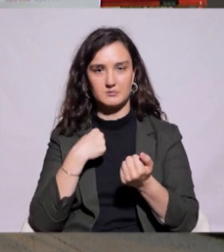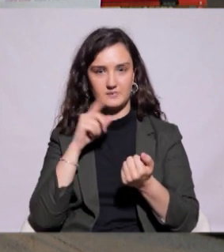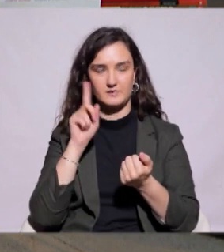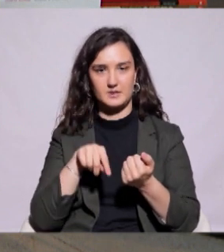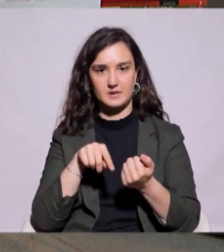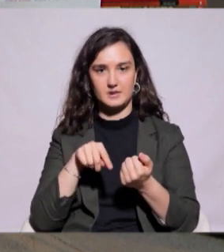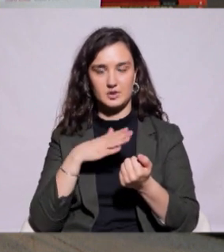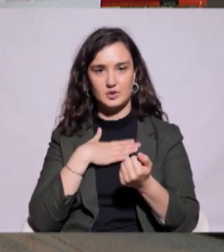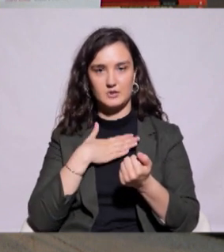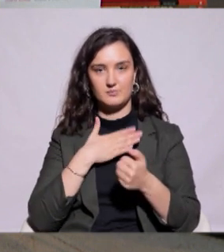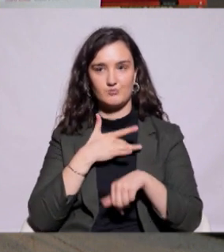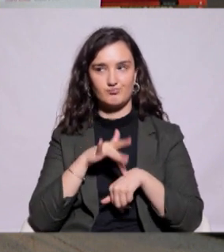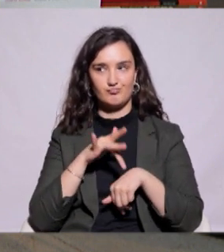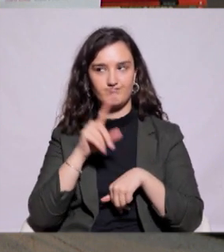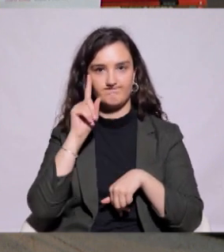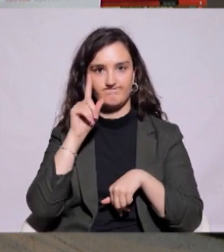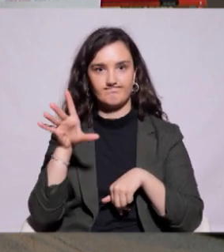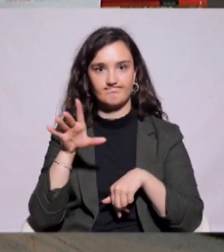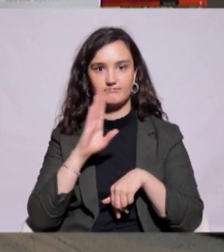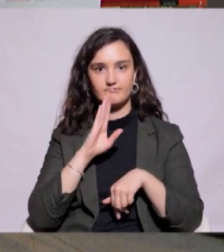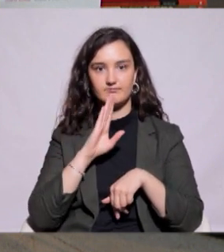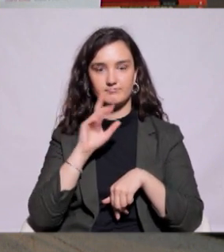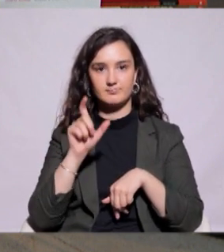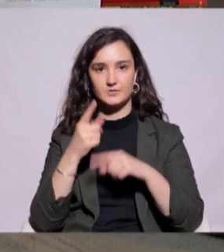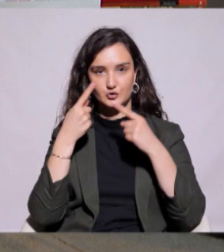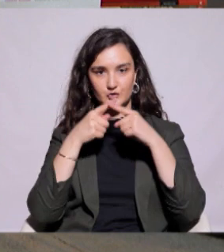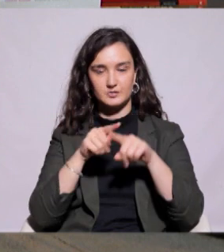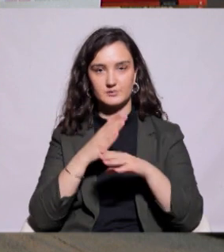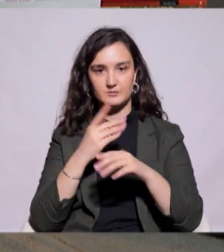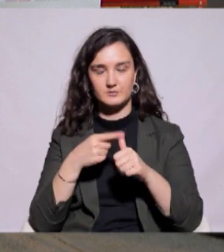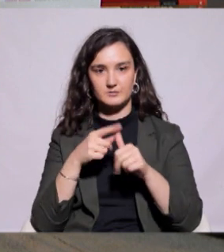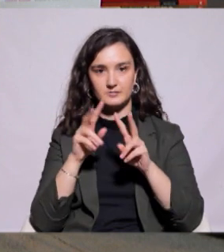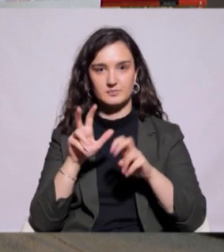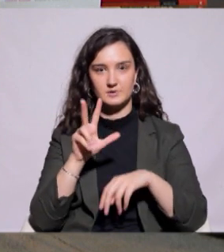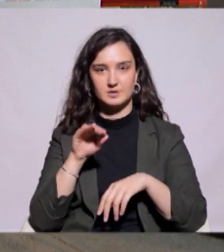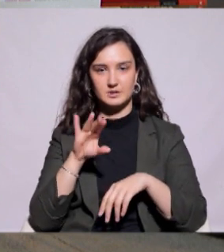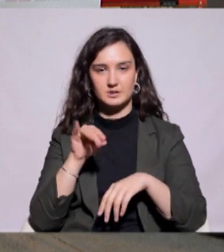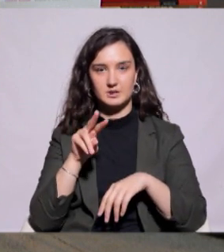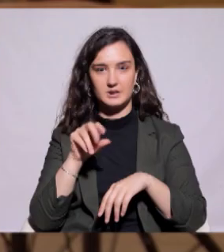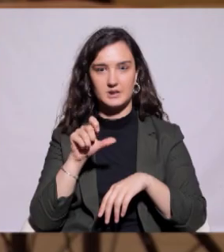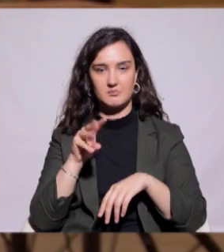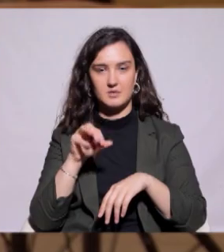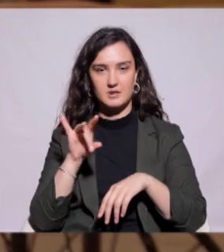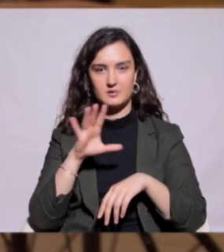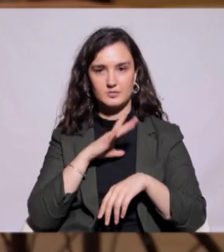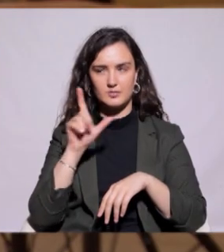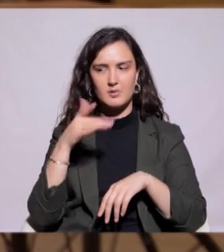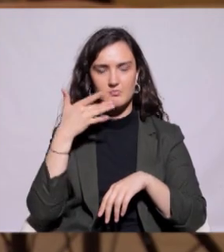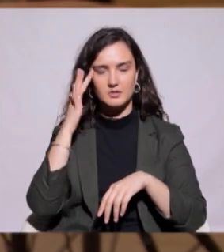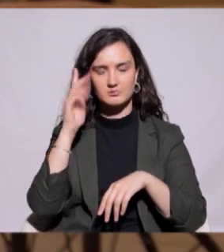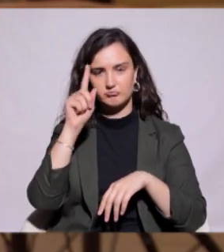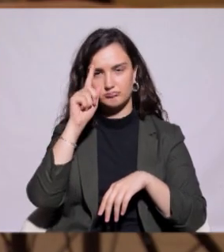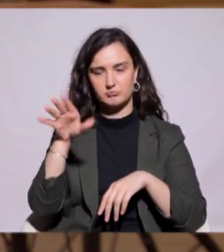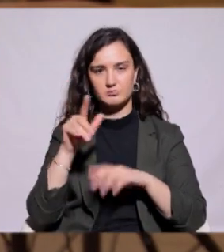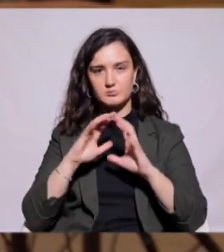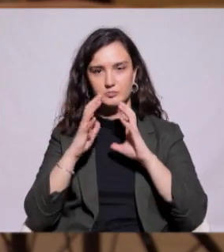do. My favorite famous female engineer is named Hedy Lamarr. She was an American, and